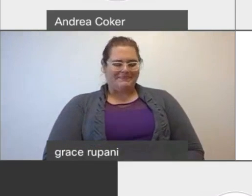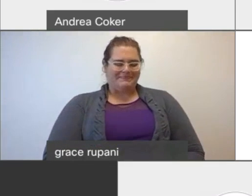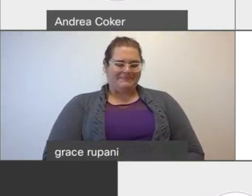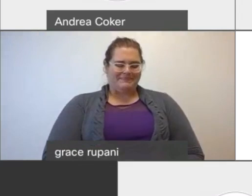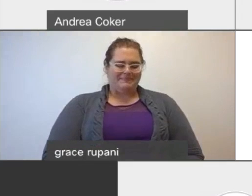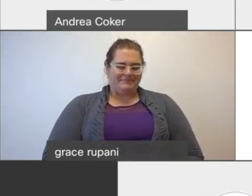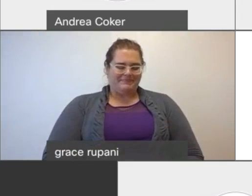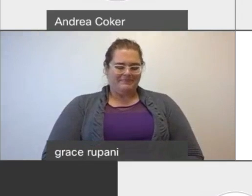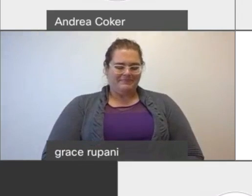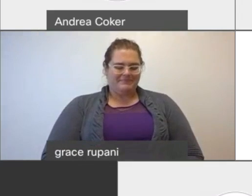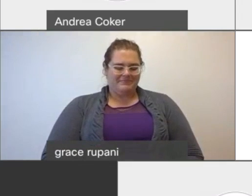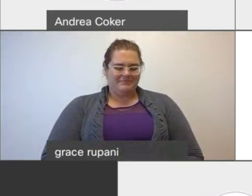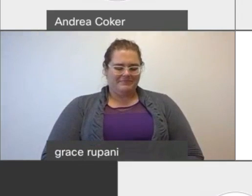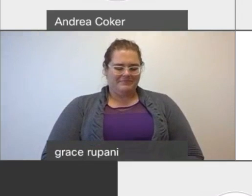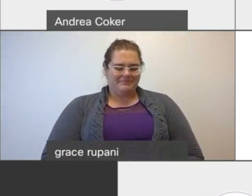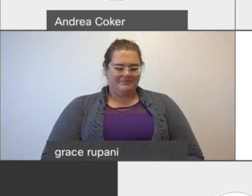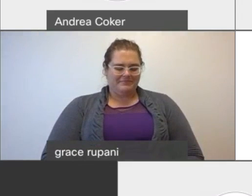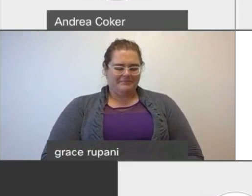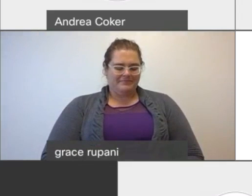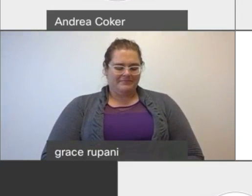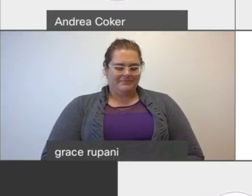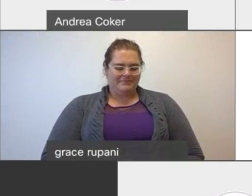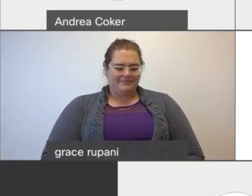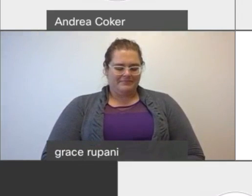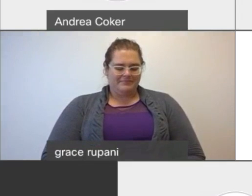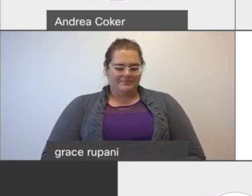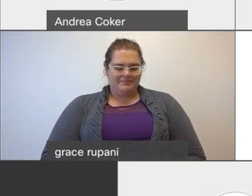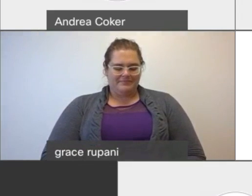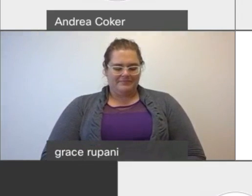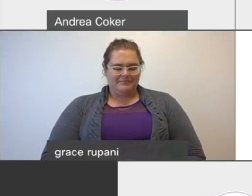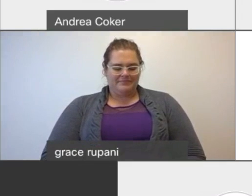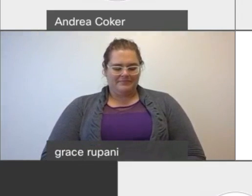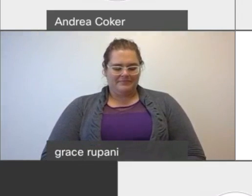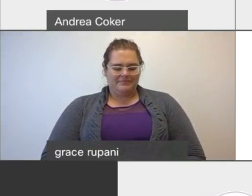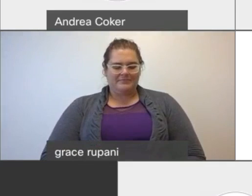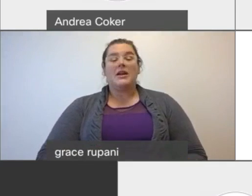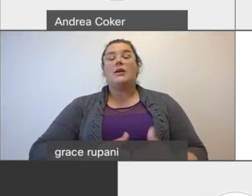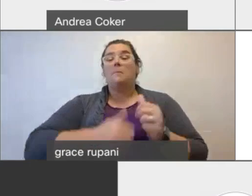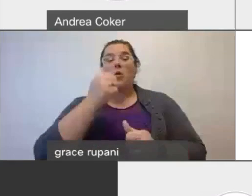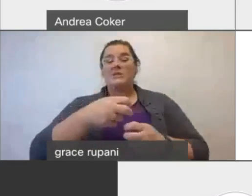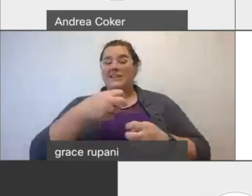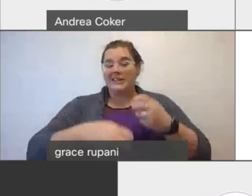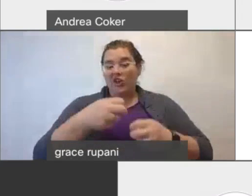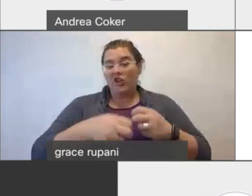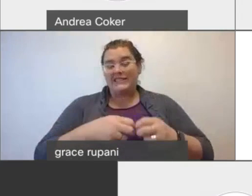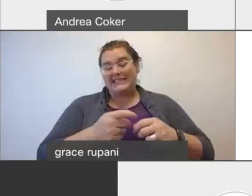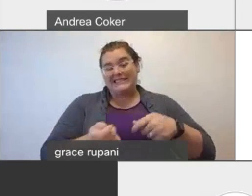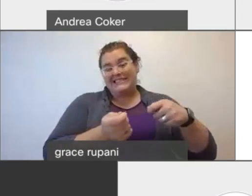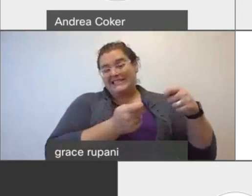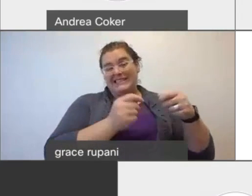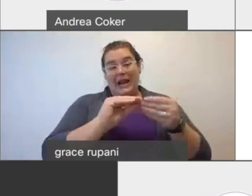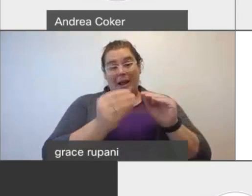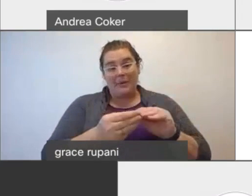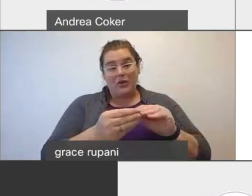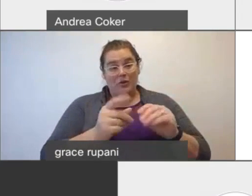Like, the one area where we're having the most difficulty is people who live in natural homes, but